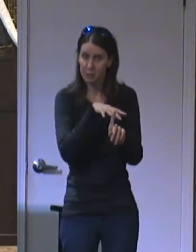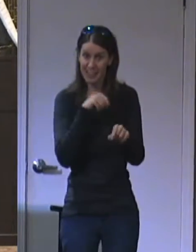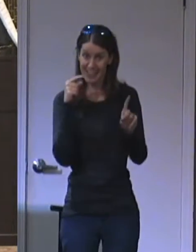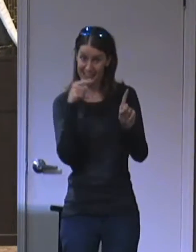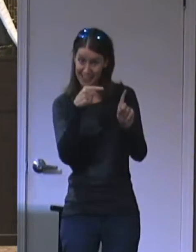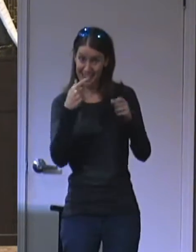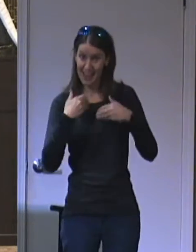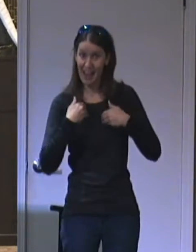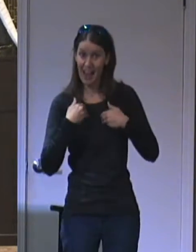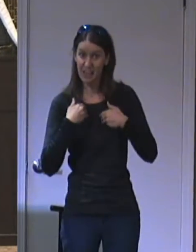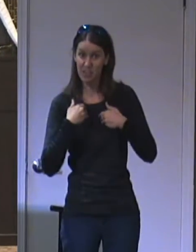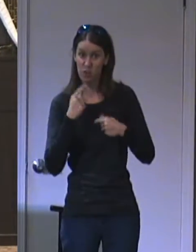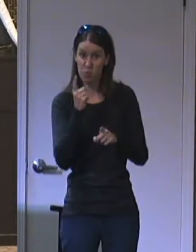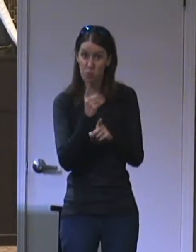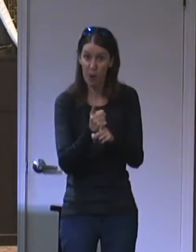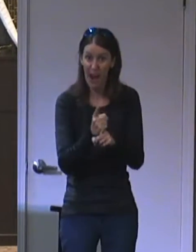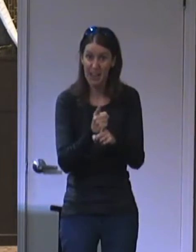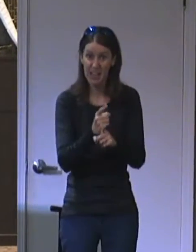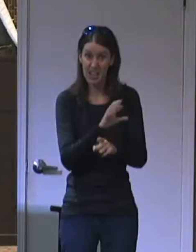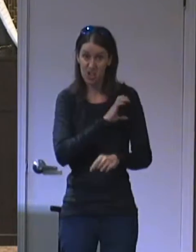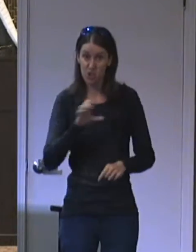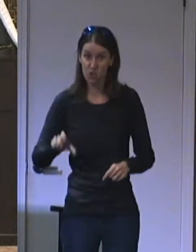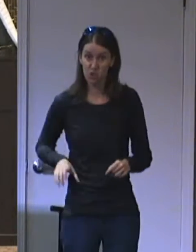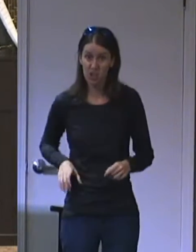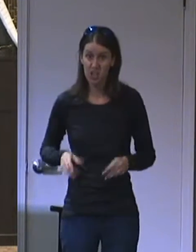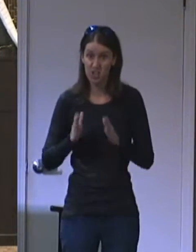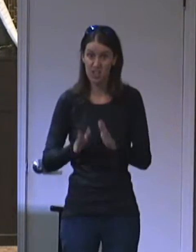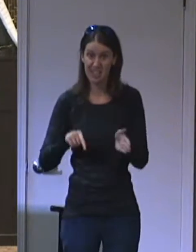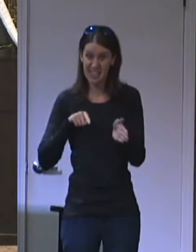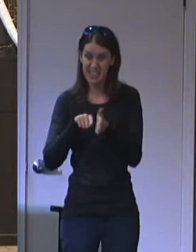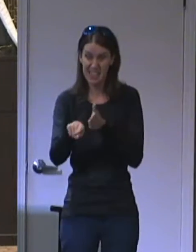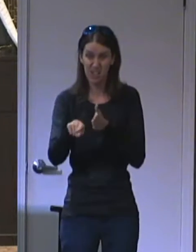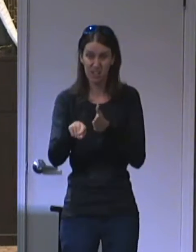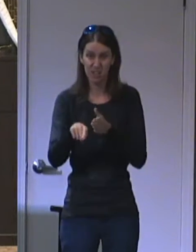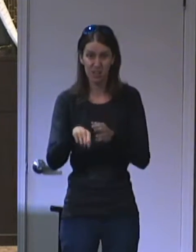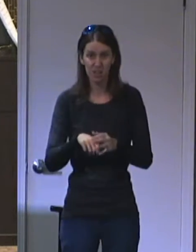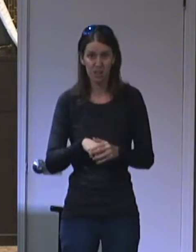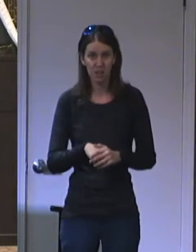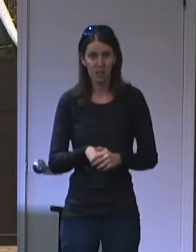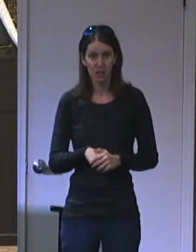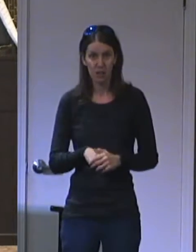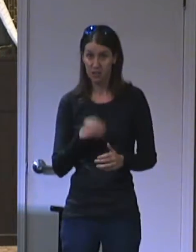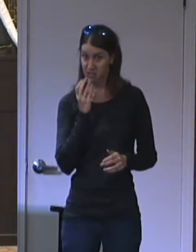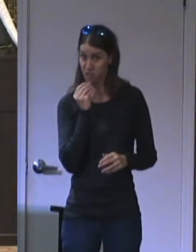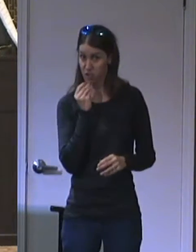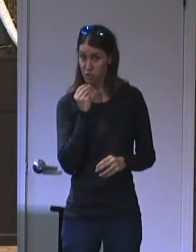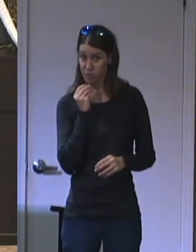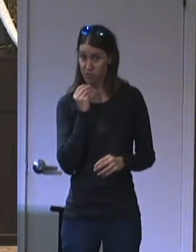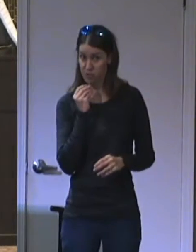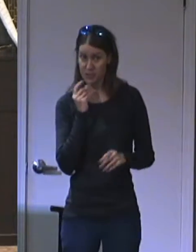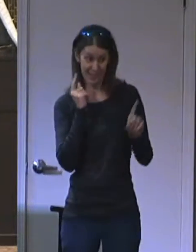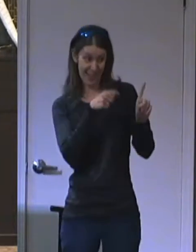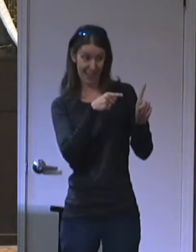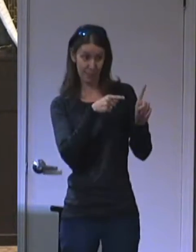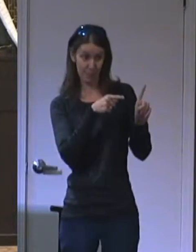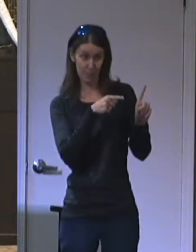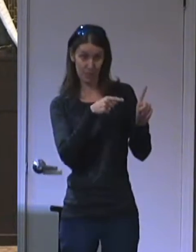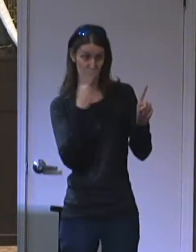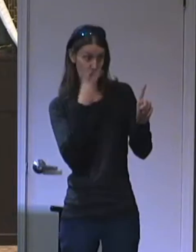the right to have Christians imprisoned and killed. And to the Jews, he was a